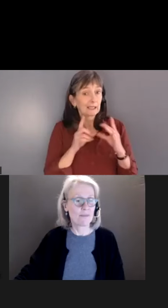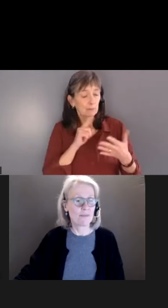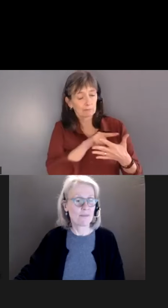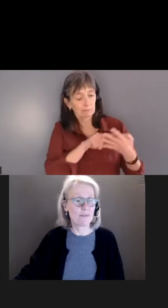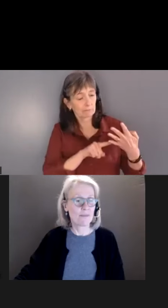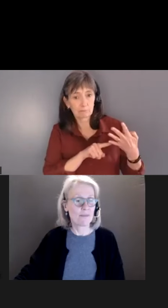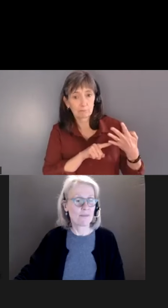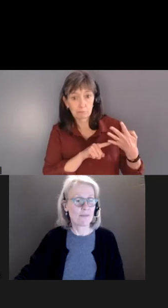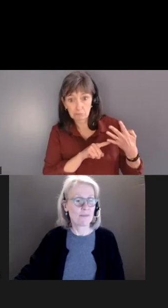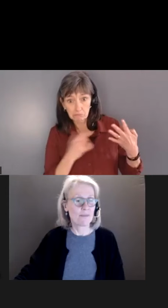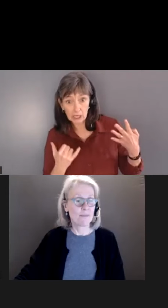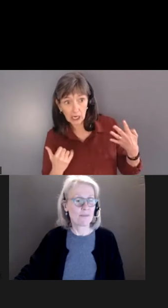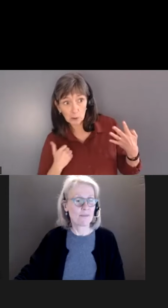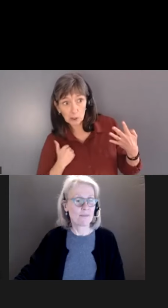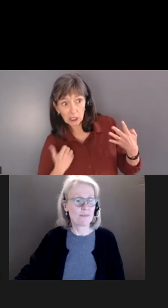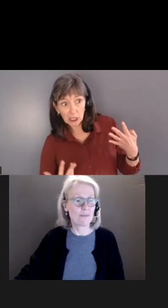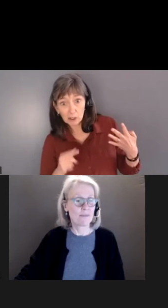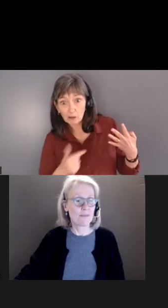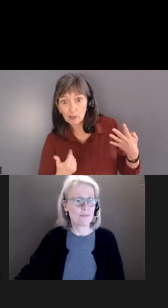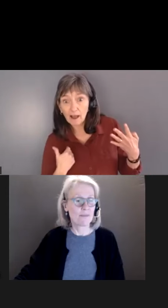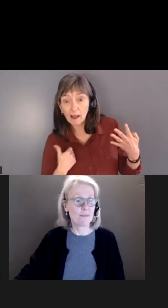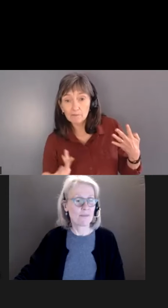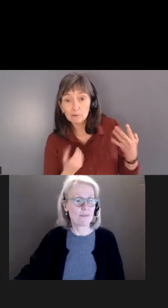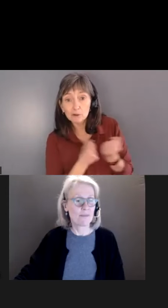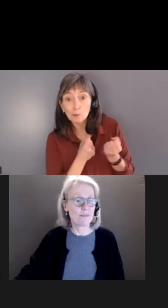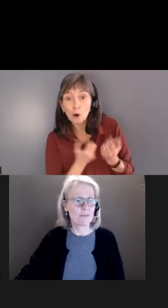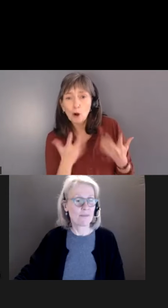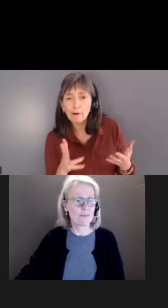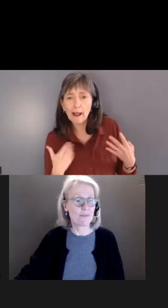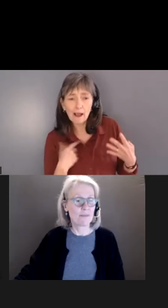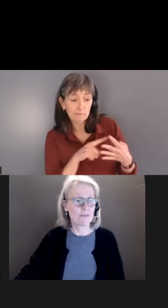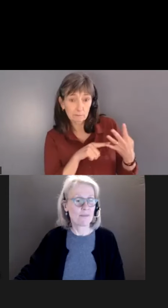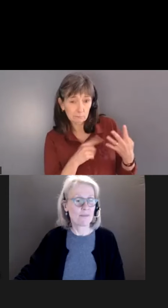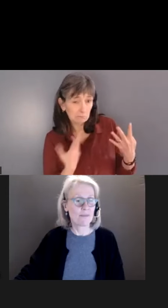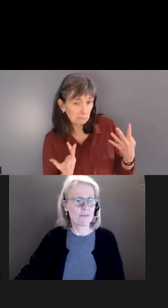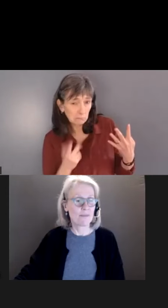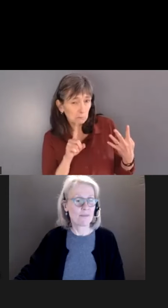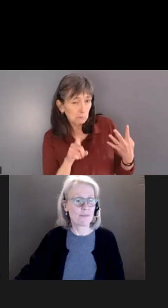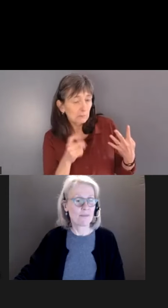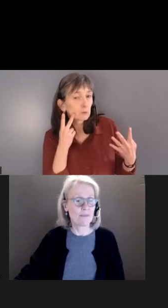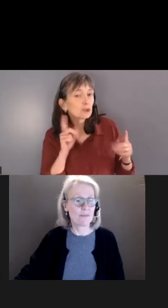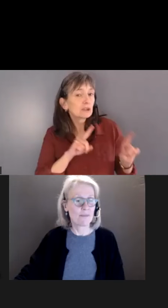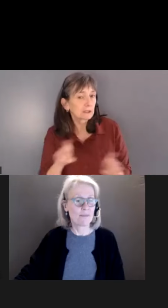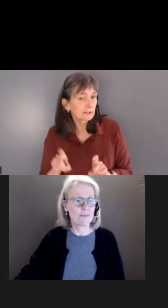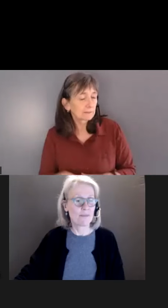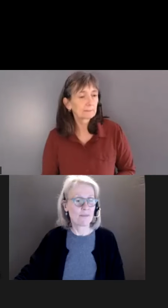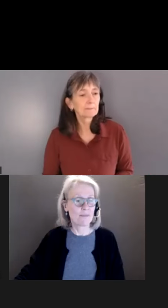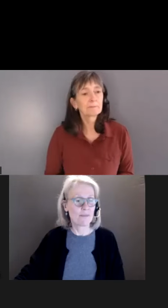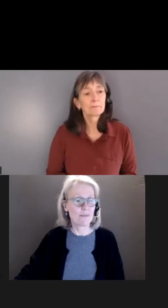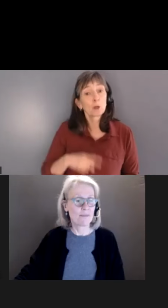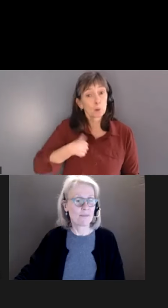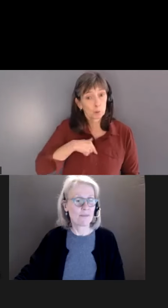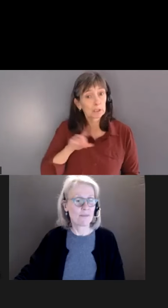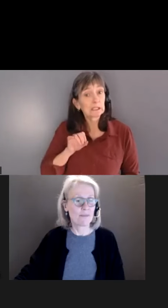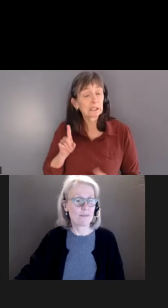how well Canadian governments are supporting older Canadians to age in the right place. So this rapid review provides a